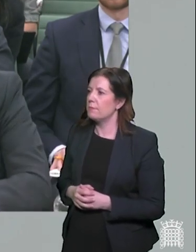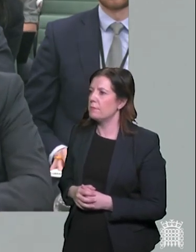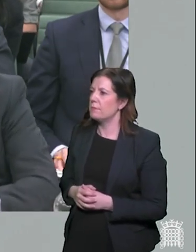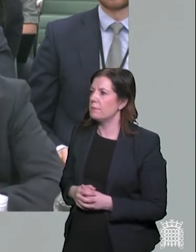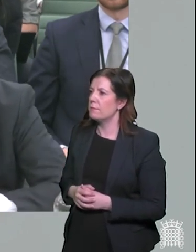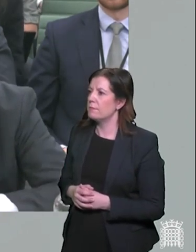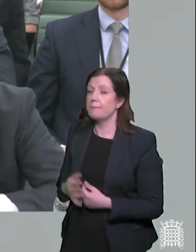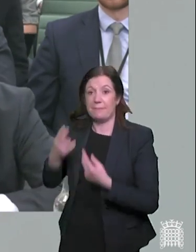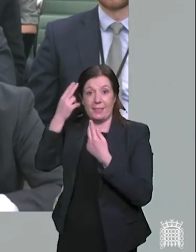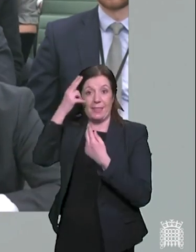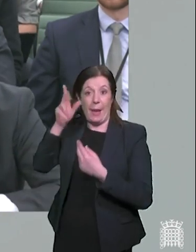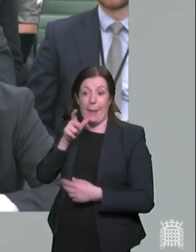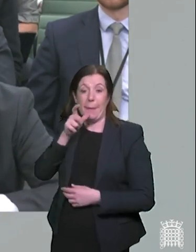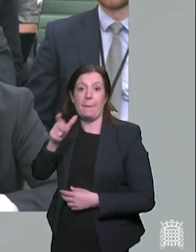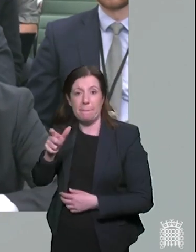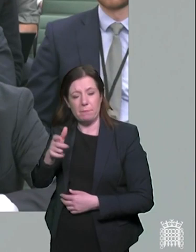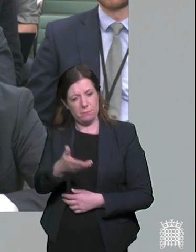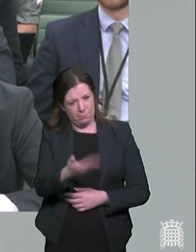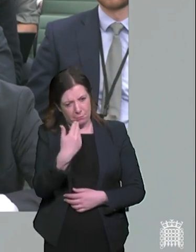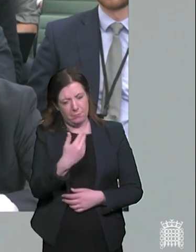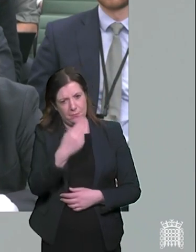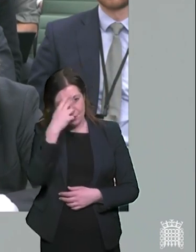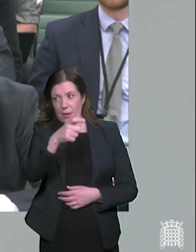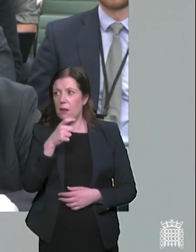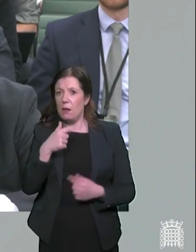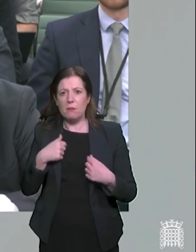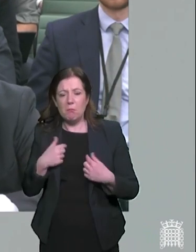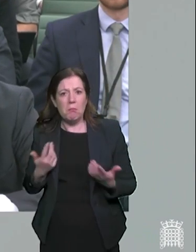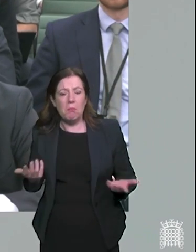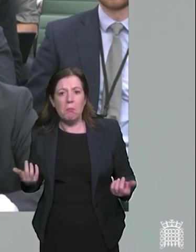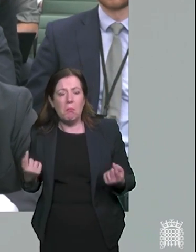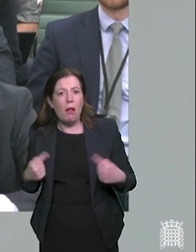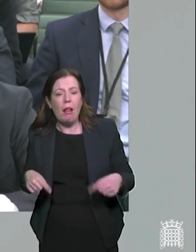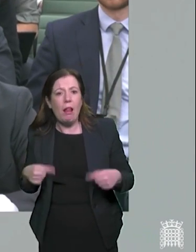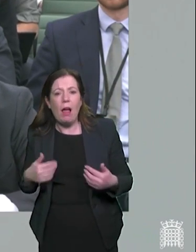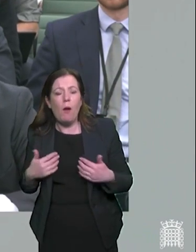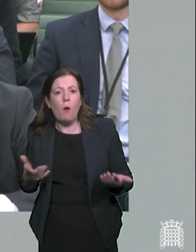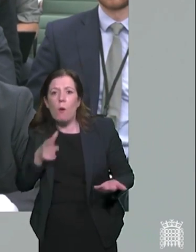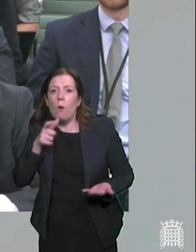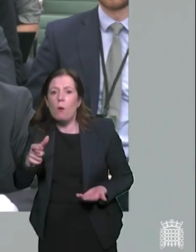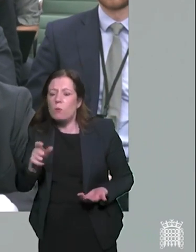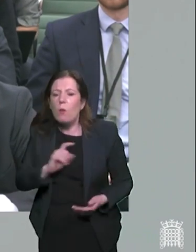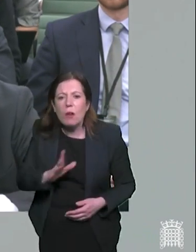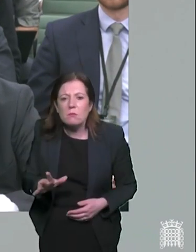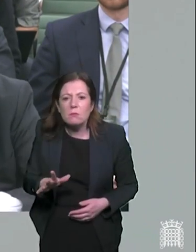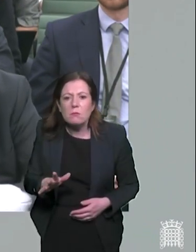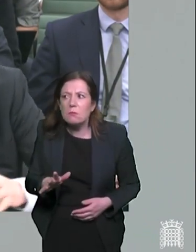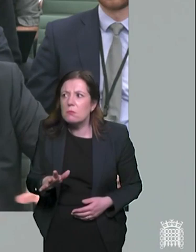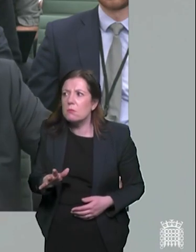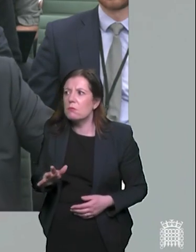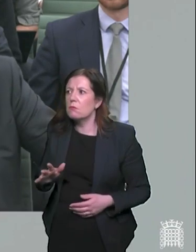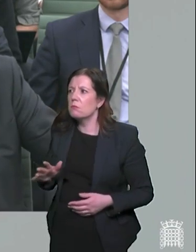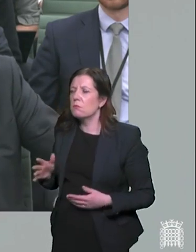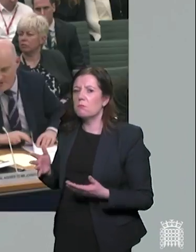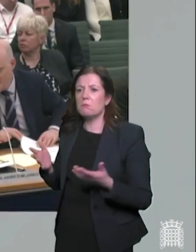Well, I can't name these Name officials. me one. I don't know if I can. I think that. Why not? I